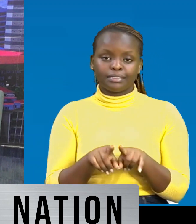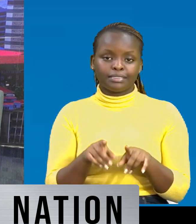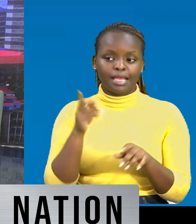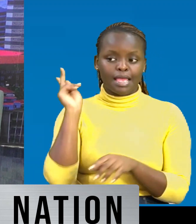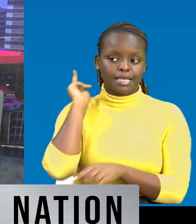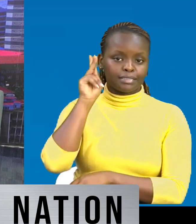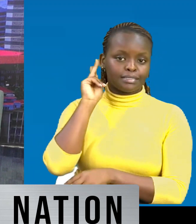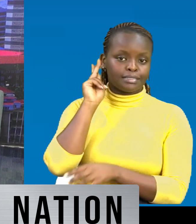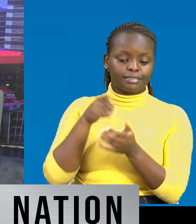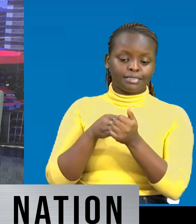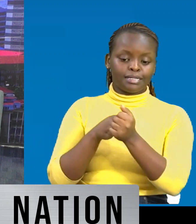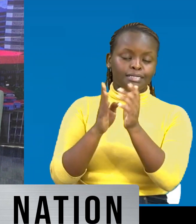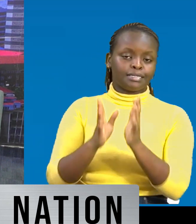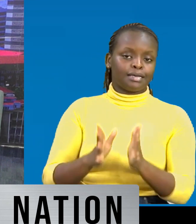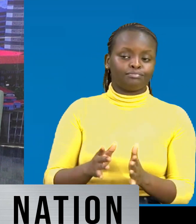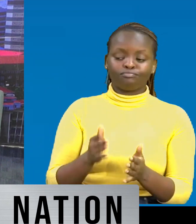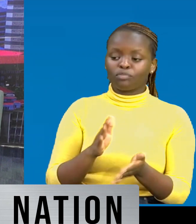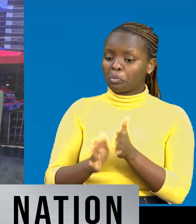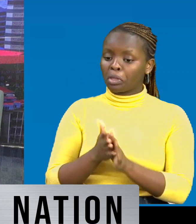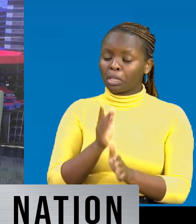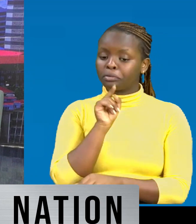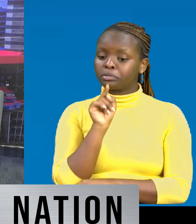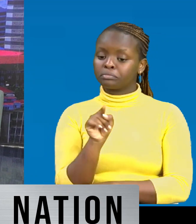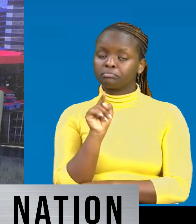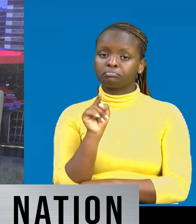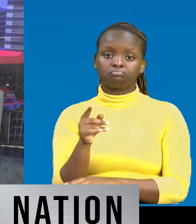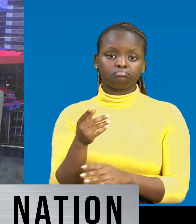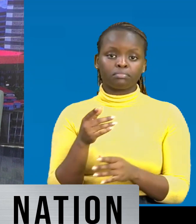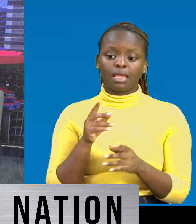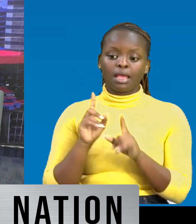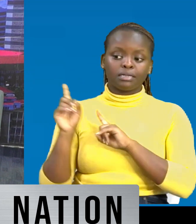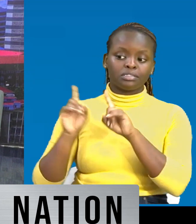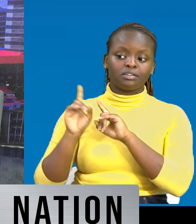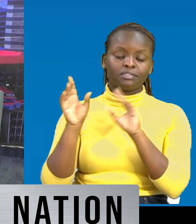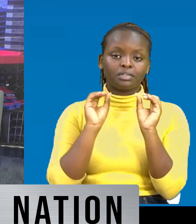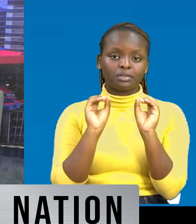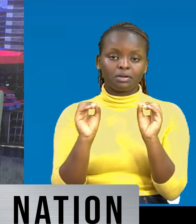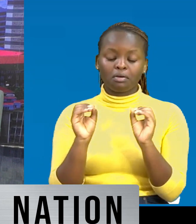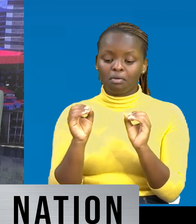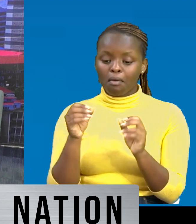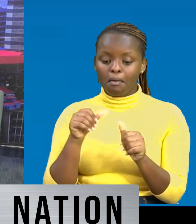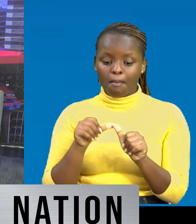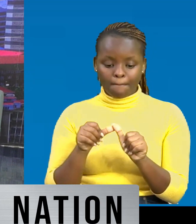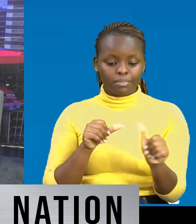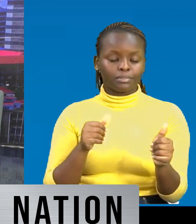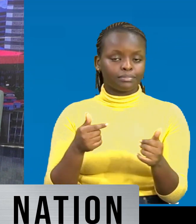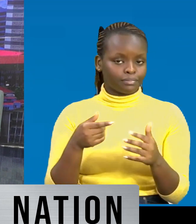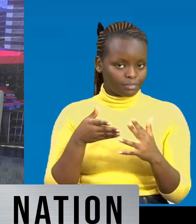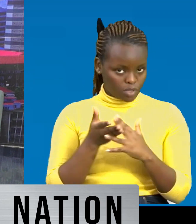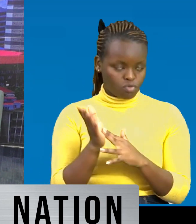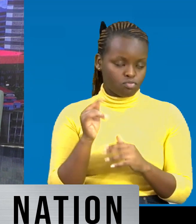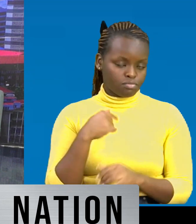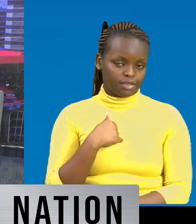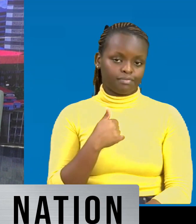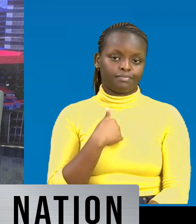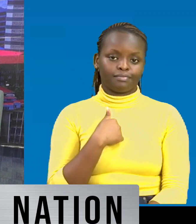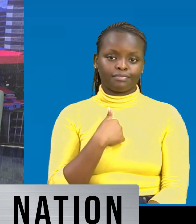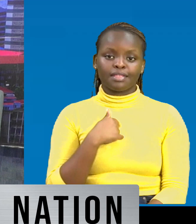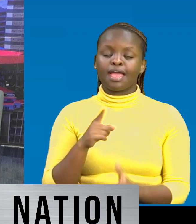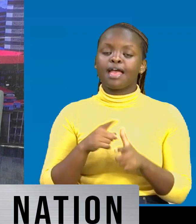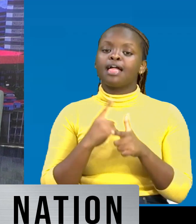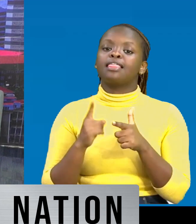leader. Without him, there is no travel. And he said very clearly, wananipitia kwangu, and then